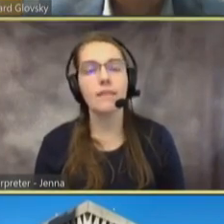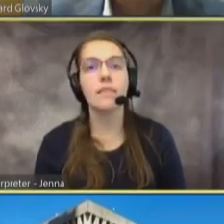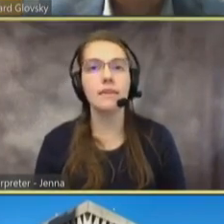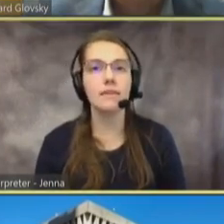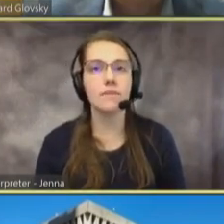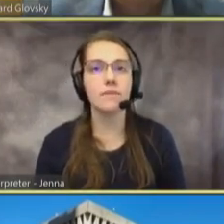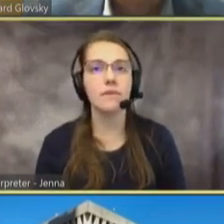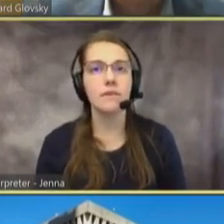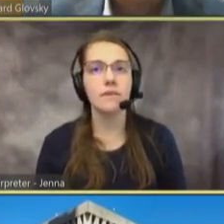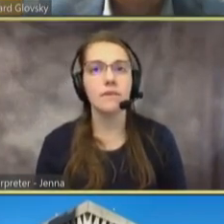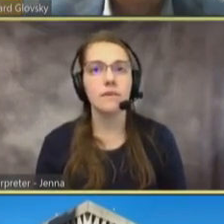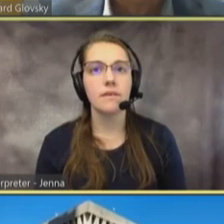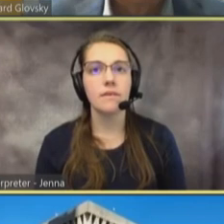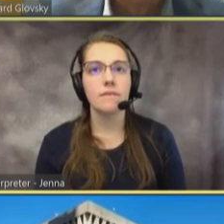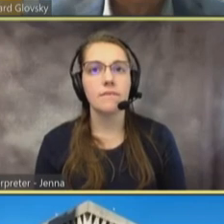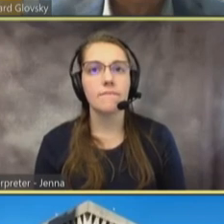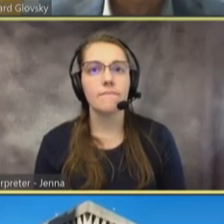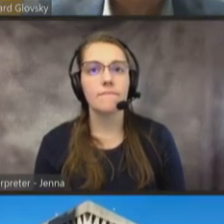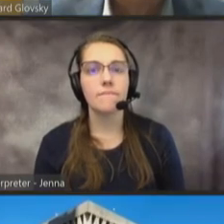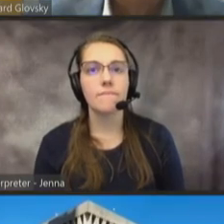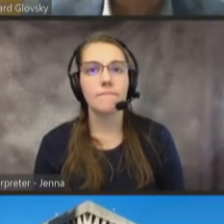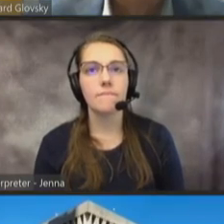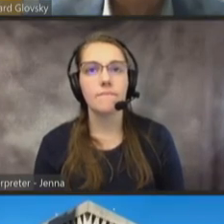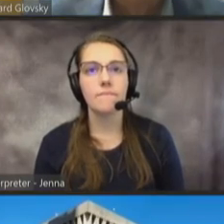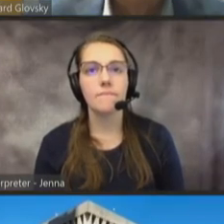Okay, thank you. You're welcome.